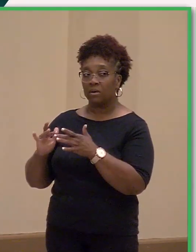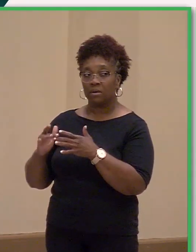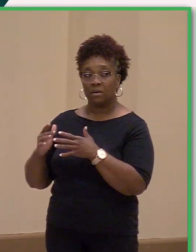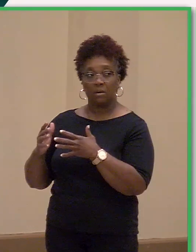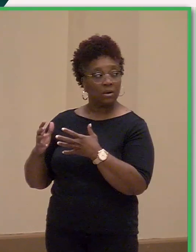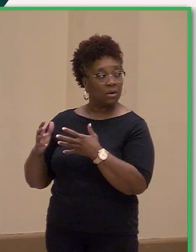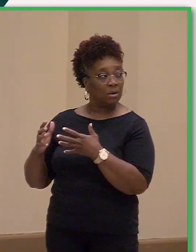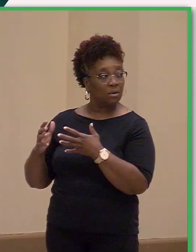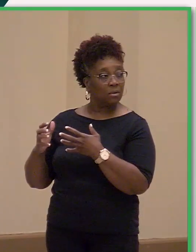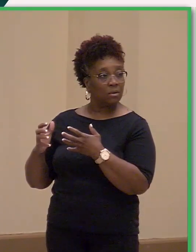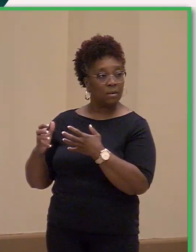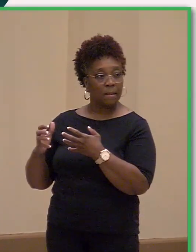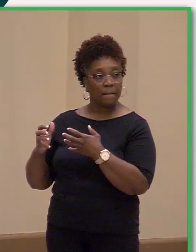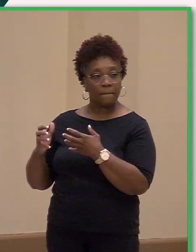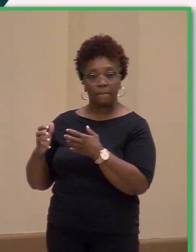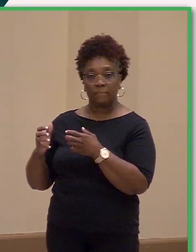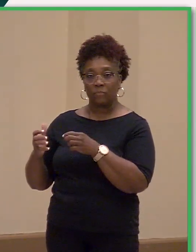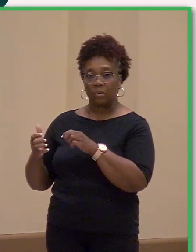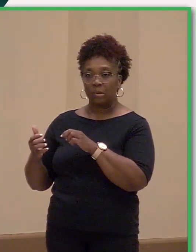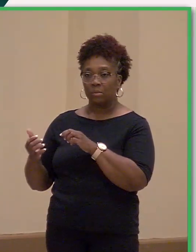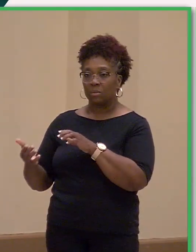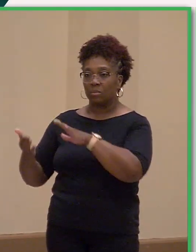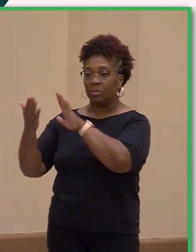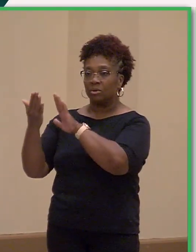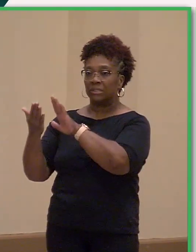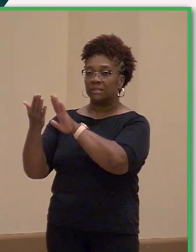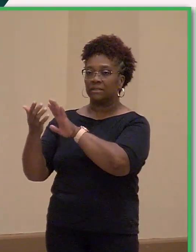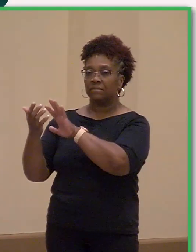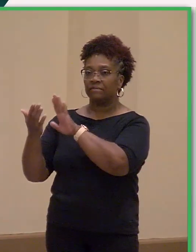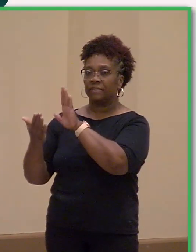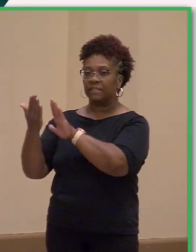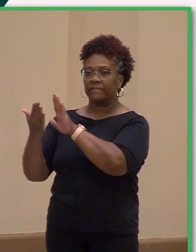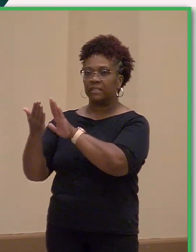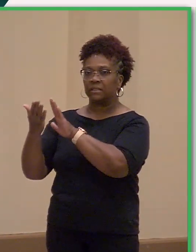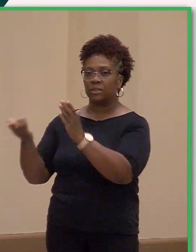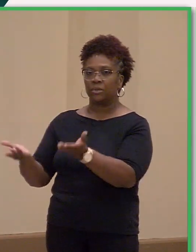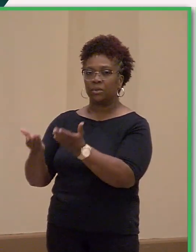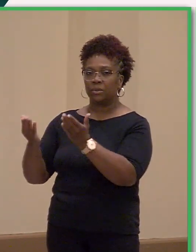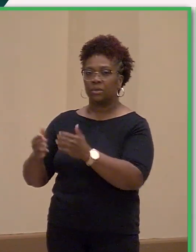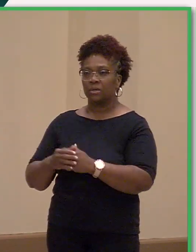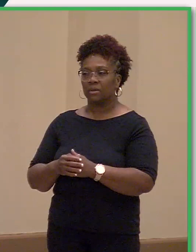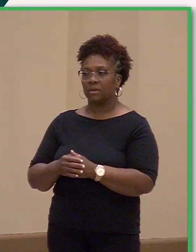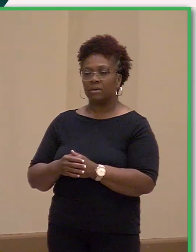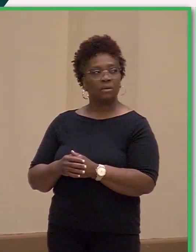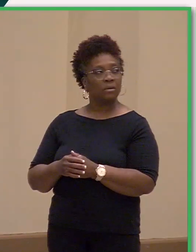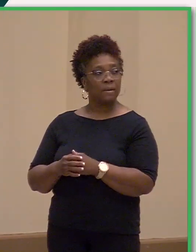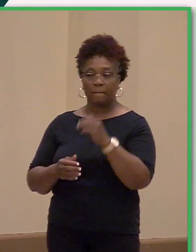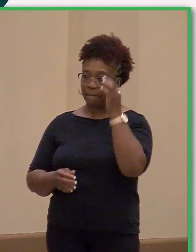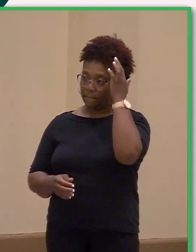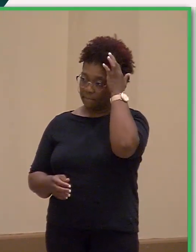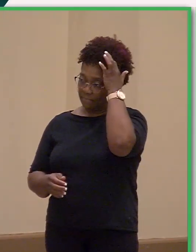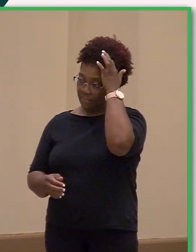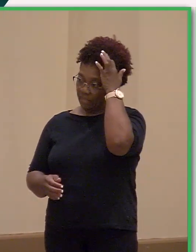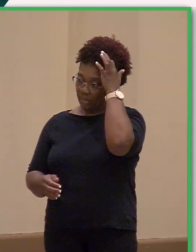person instead, so Mr. Foster. And Mr. Foster, okay. Mr. Foster, if you want to come on up.